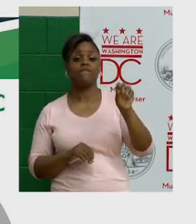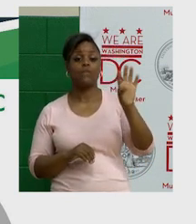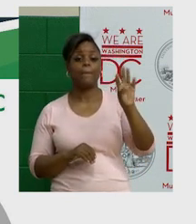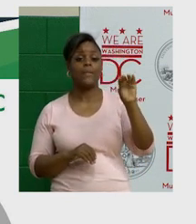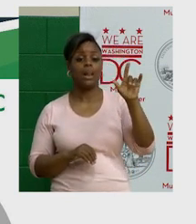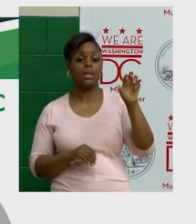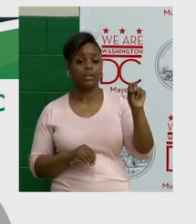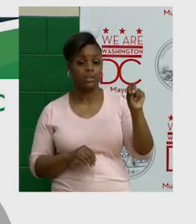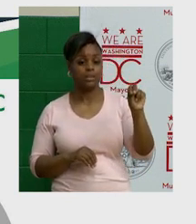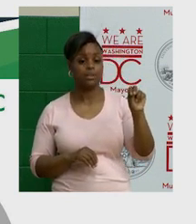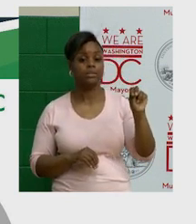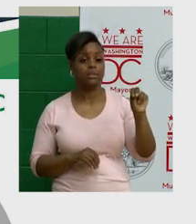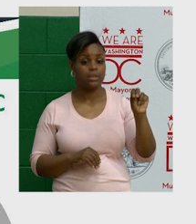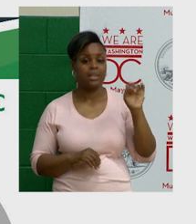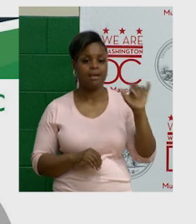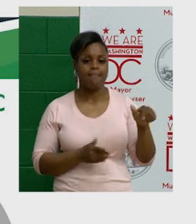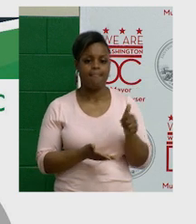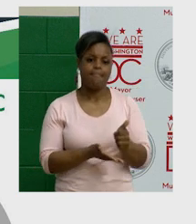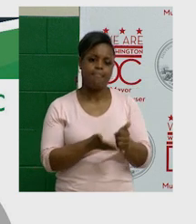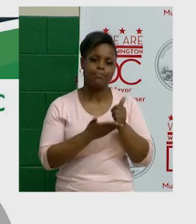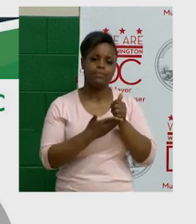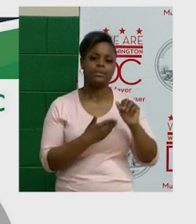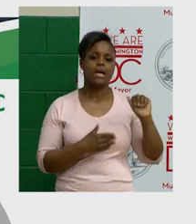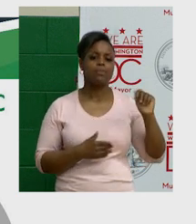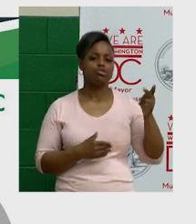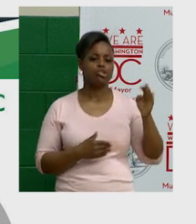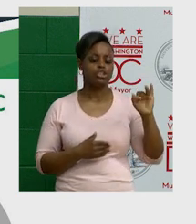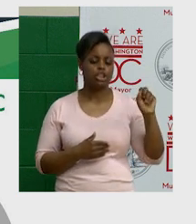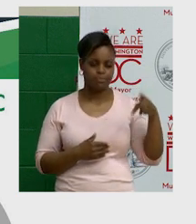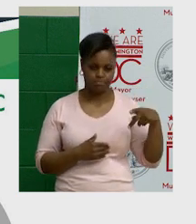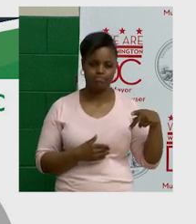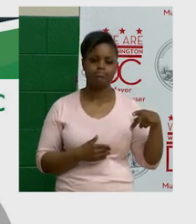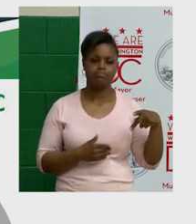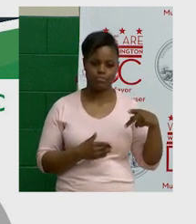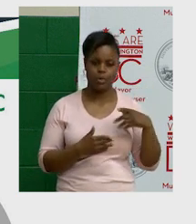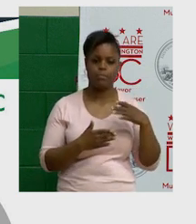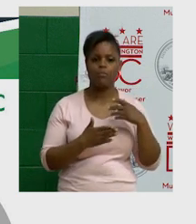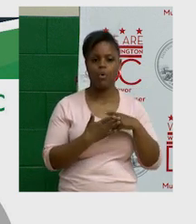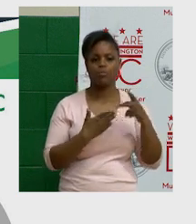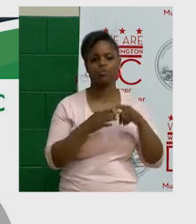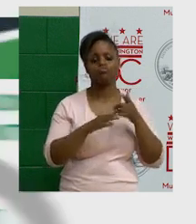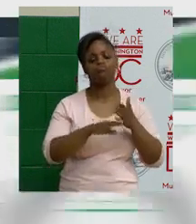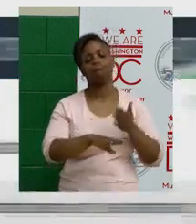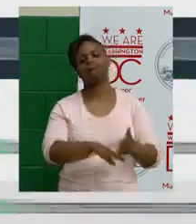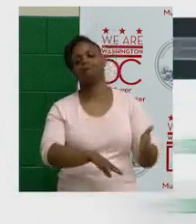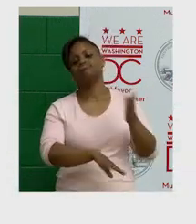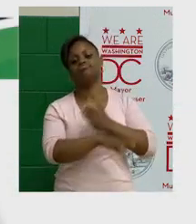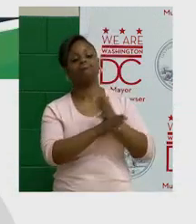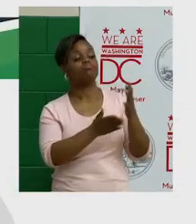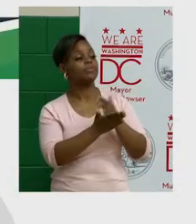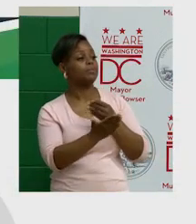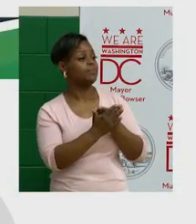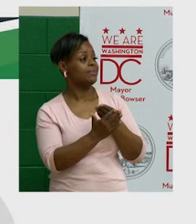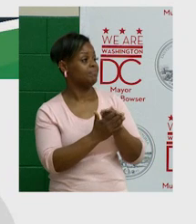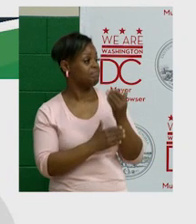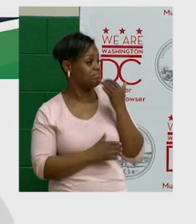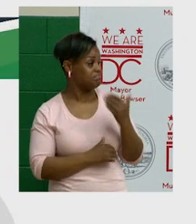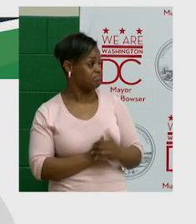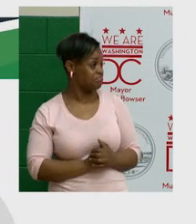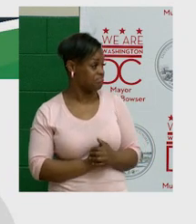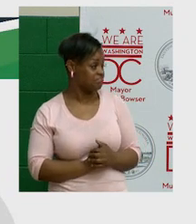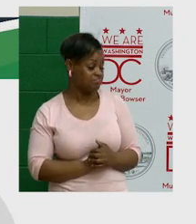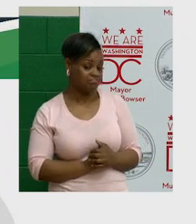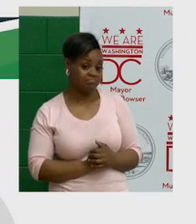to having good middle-class jobs in the district. In the government operations space, we spend